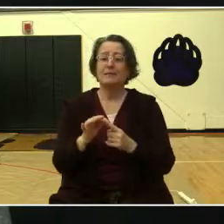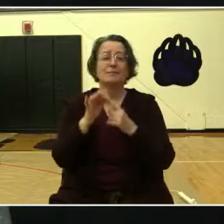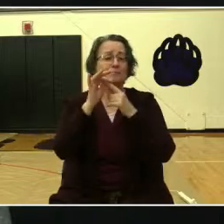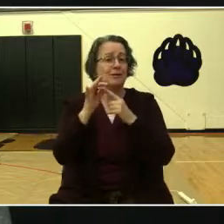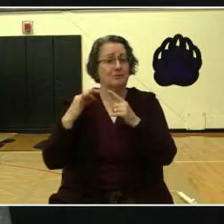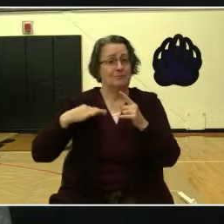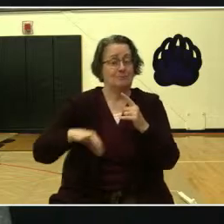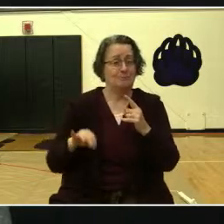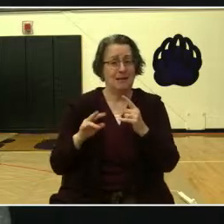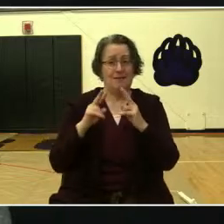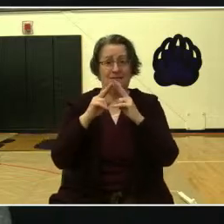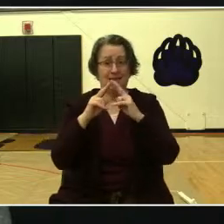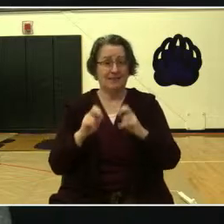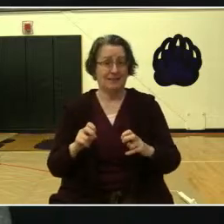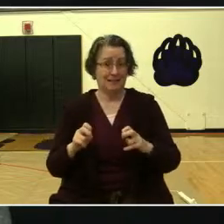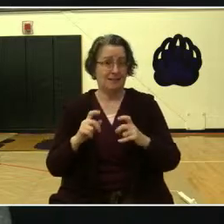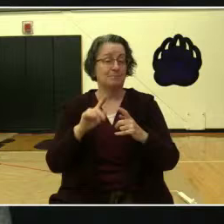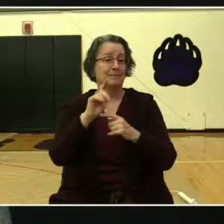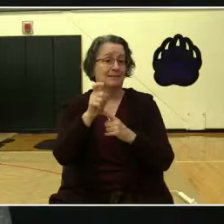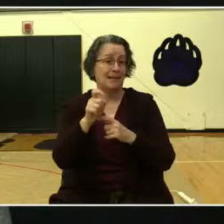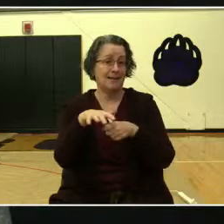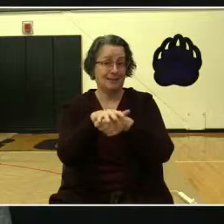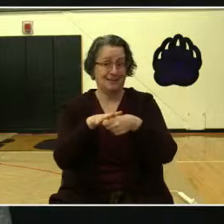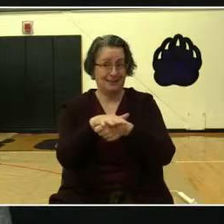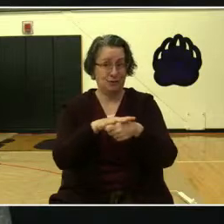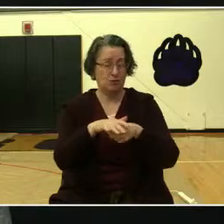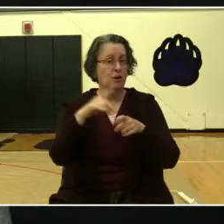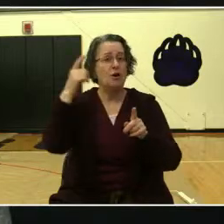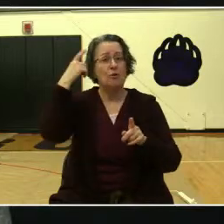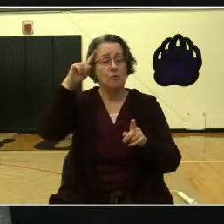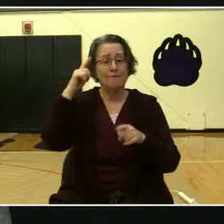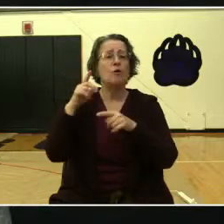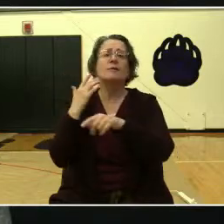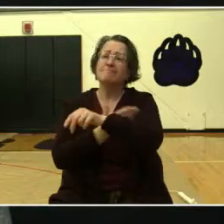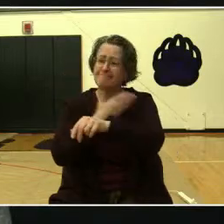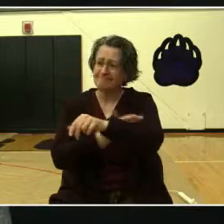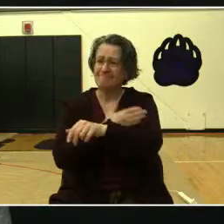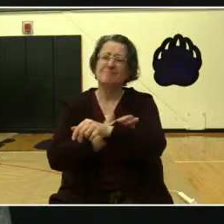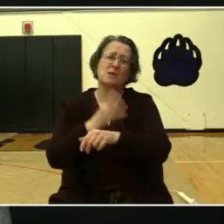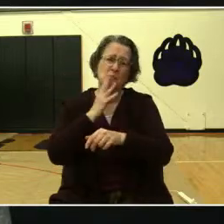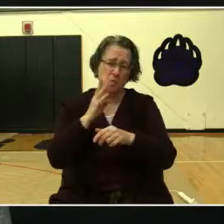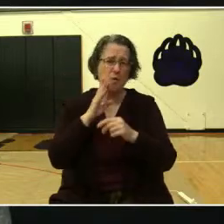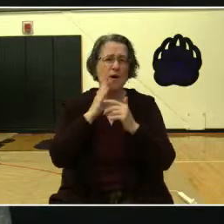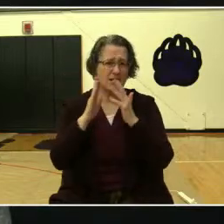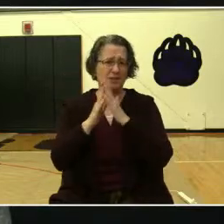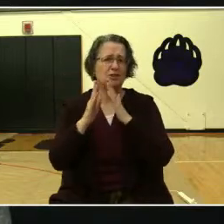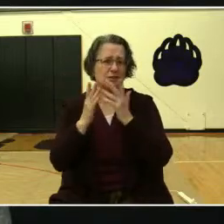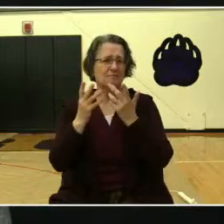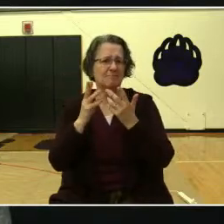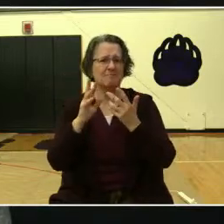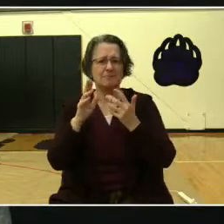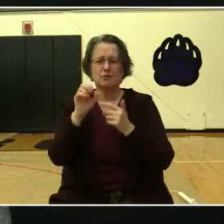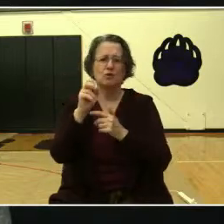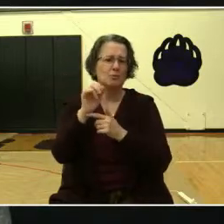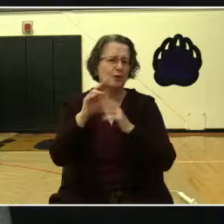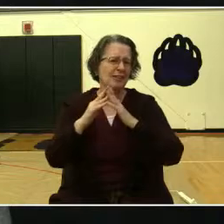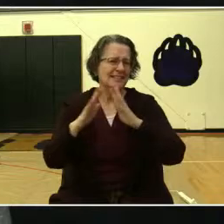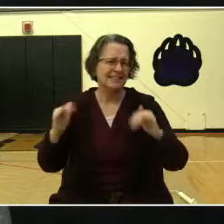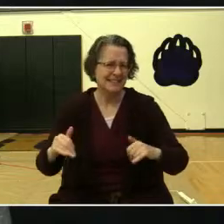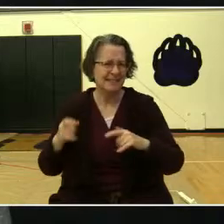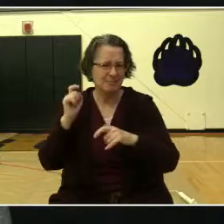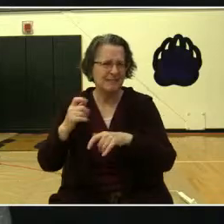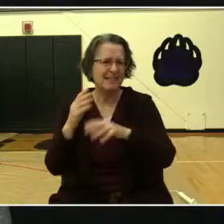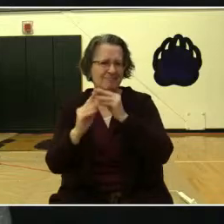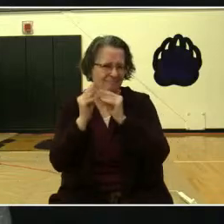assessment tax district for the purpose of paying Debt Service on the Capital Improvements to the water and sewer lines serving the Mountain Home and